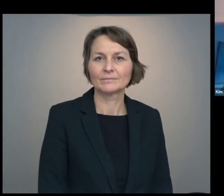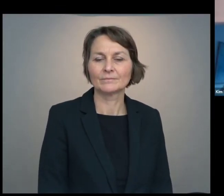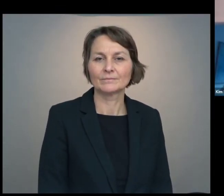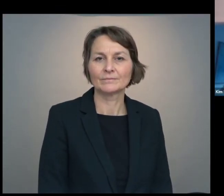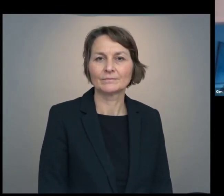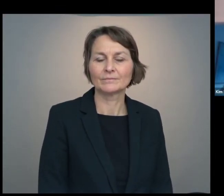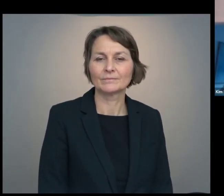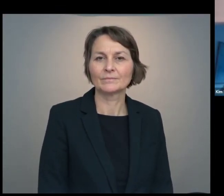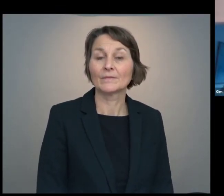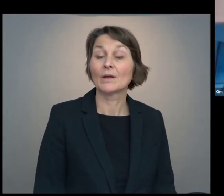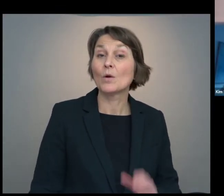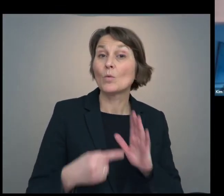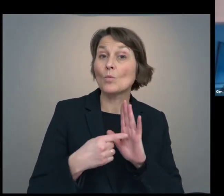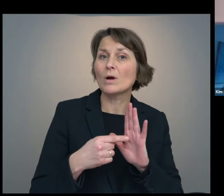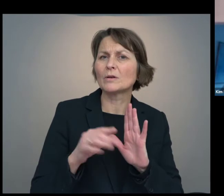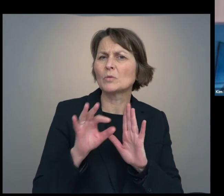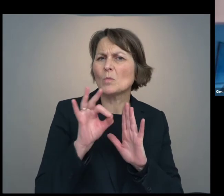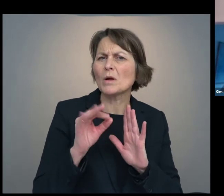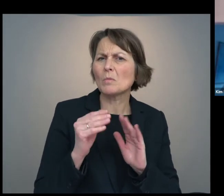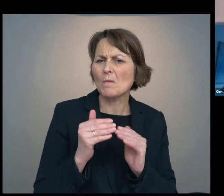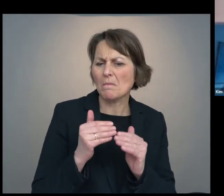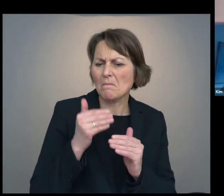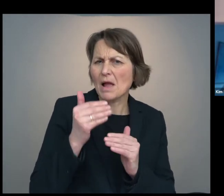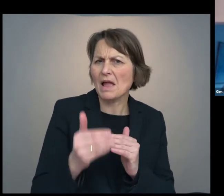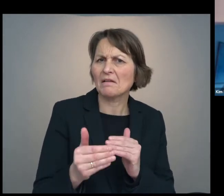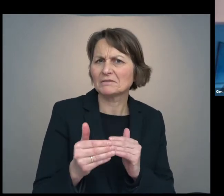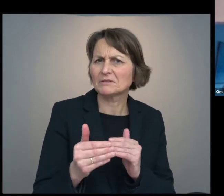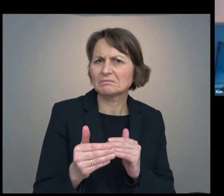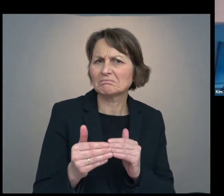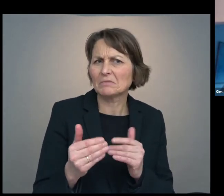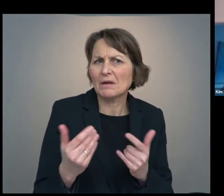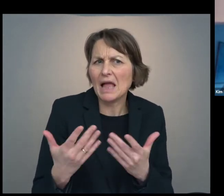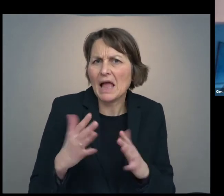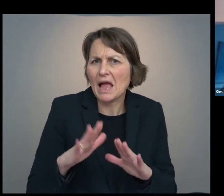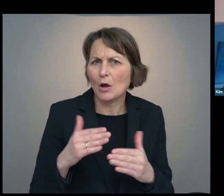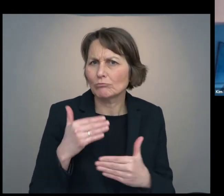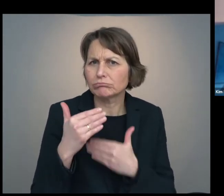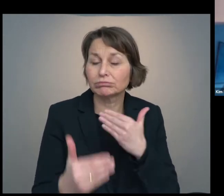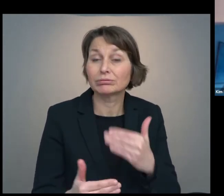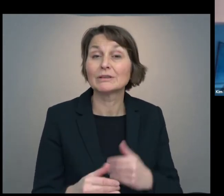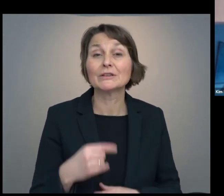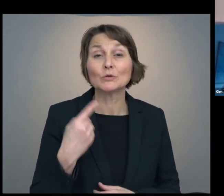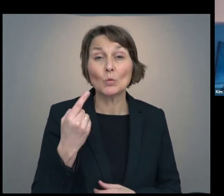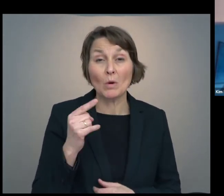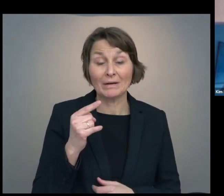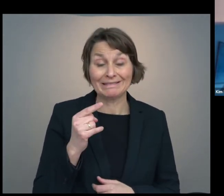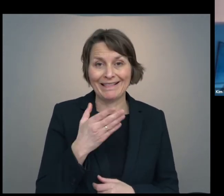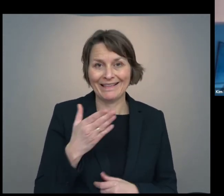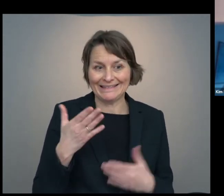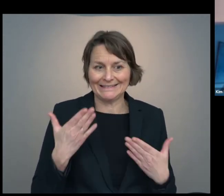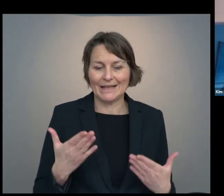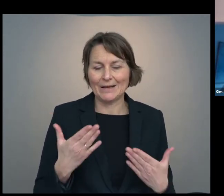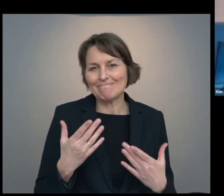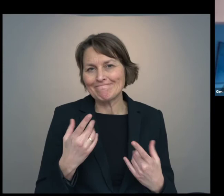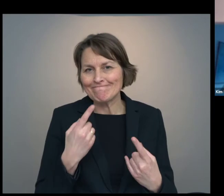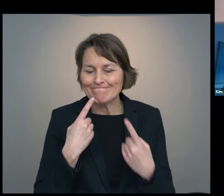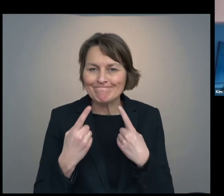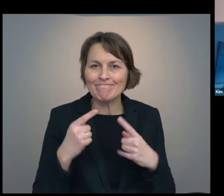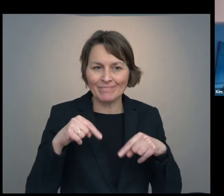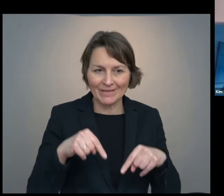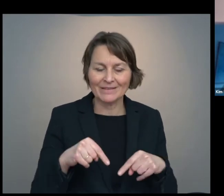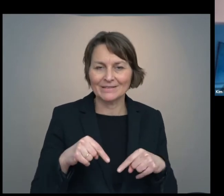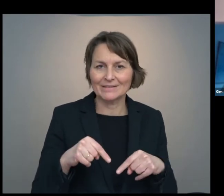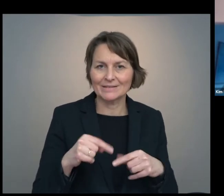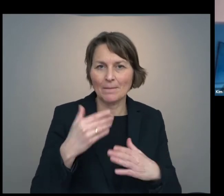that, like, one of the questions are, what are we going to do after Netcore, right? And this is one of the things